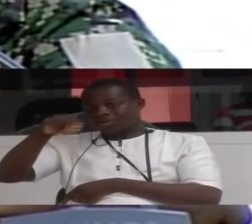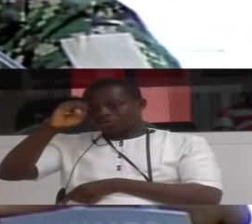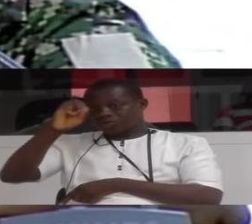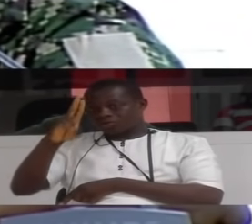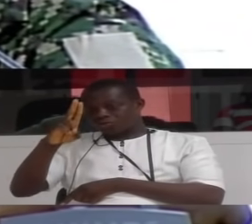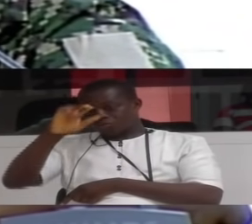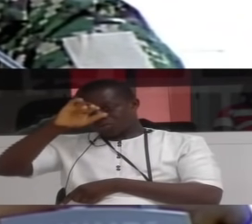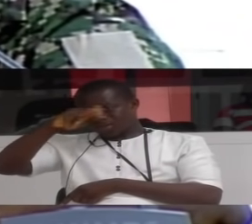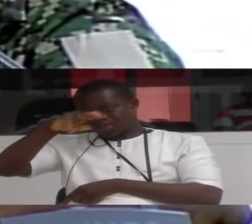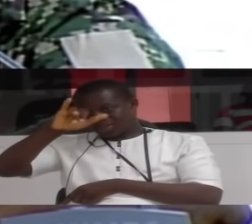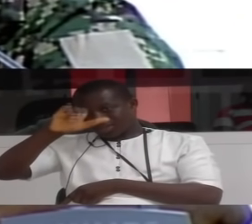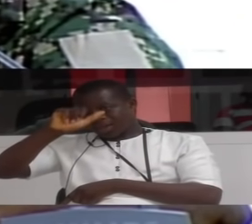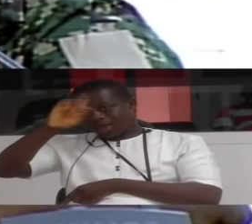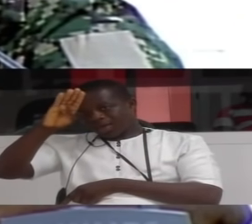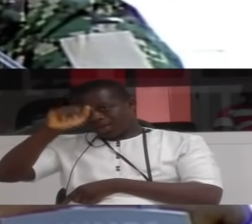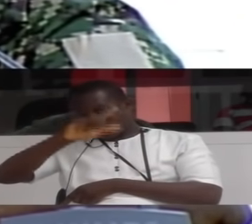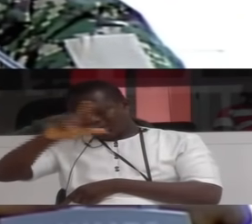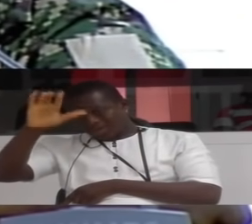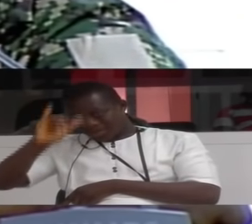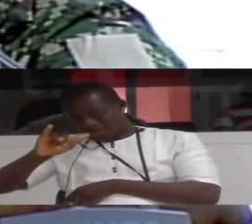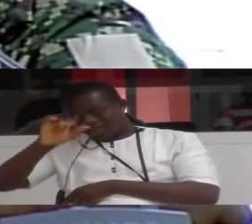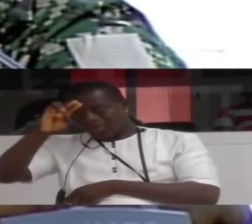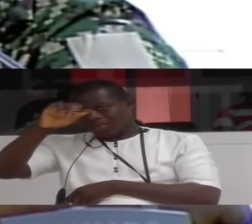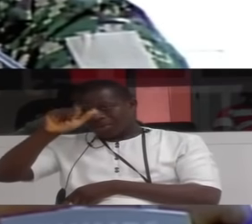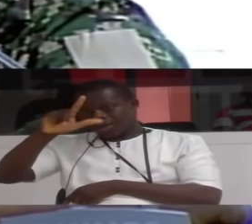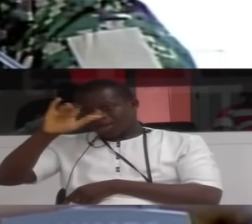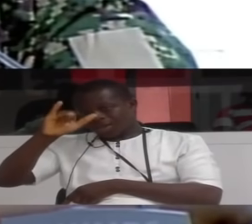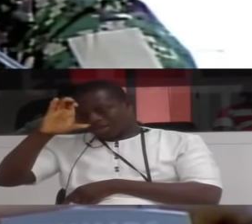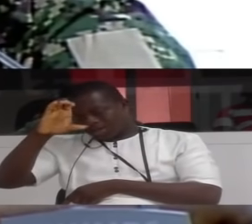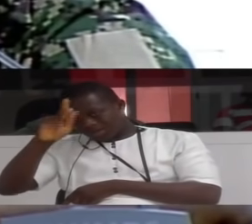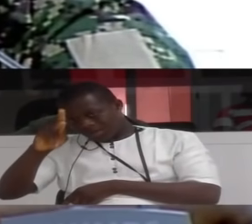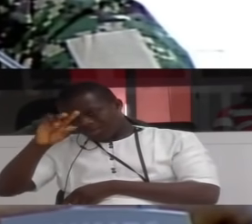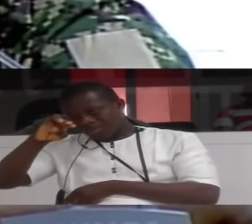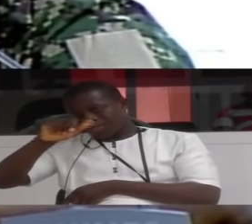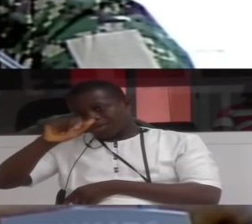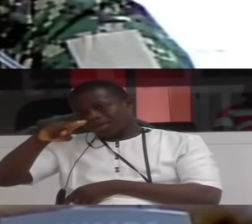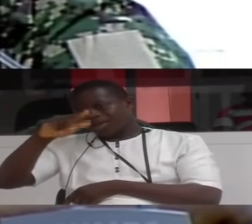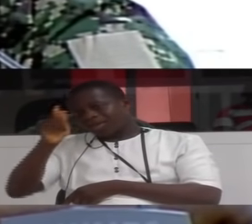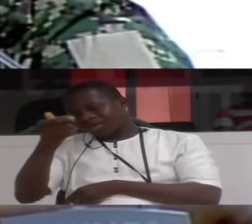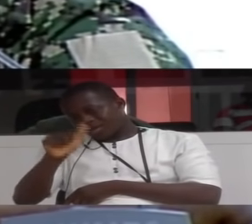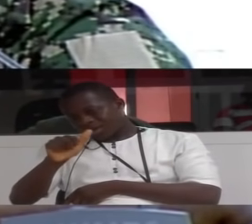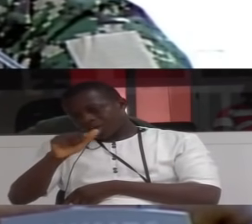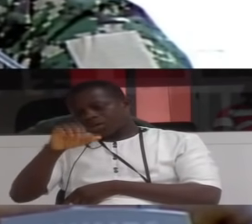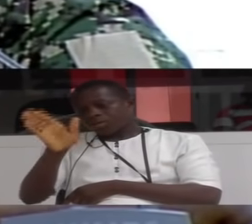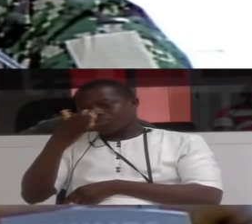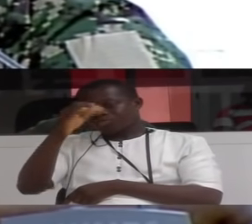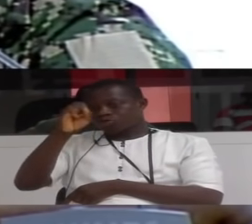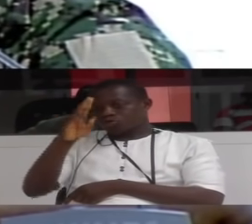Nyabali. Malik Manga. Malik Manga. Suleiman Sambu. Suleiman Sambu.